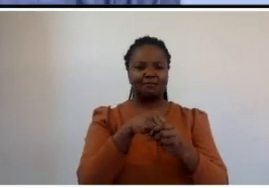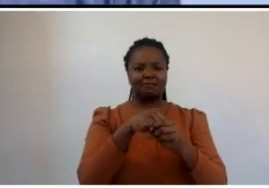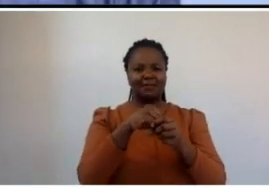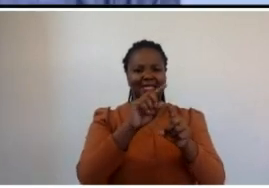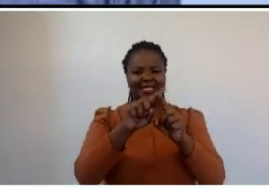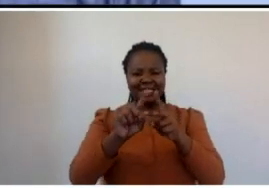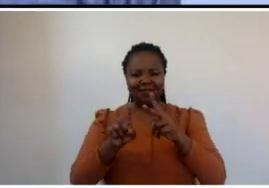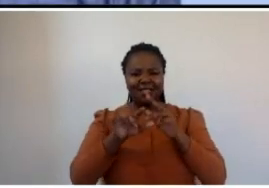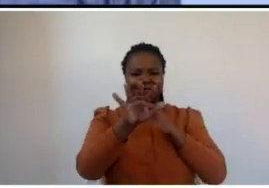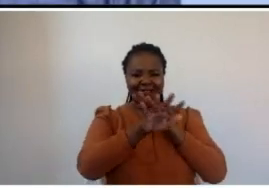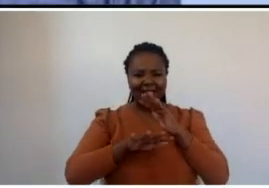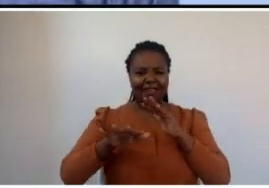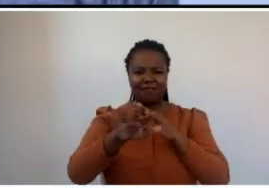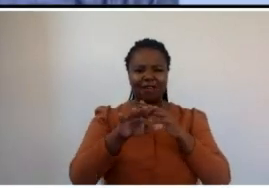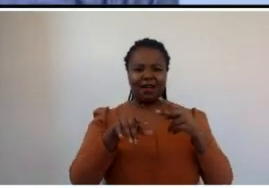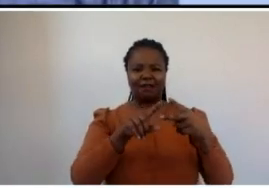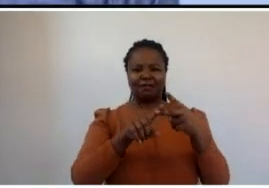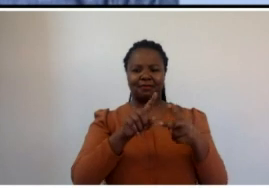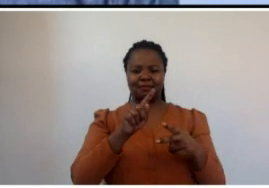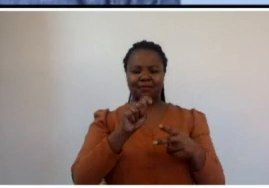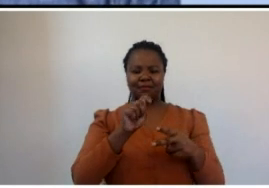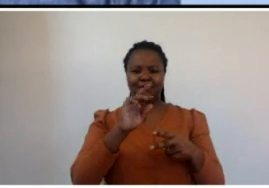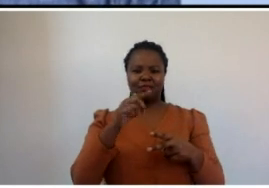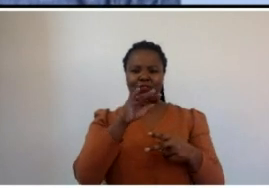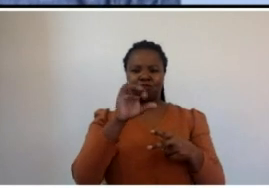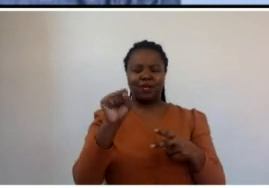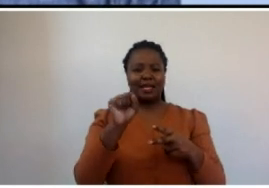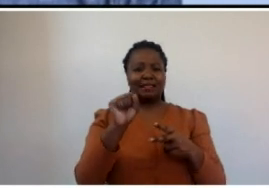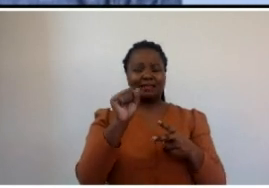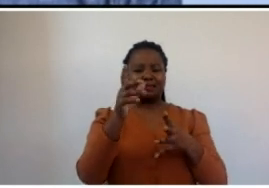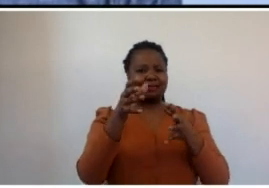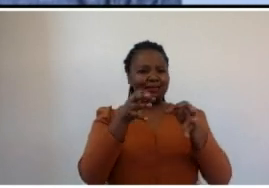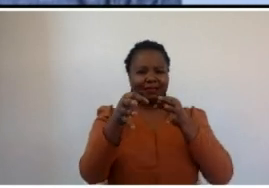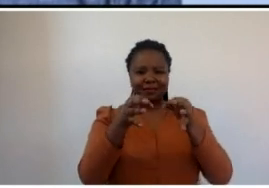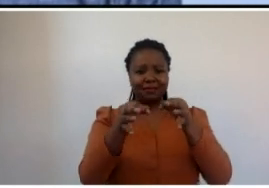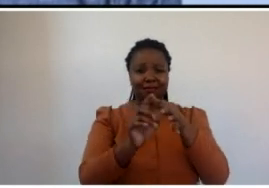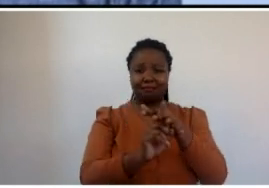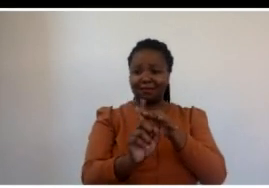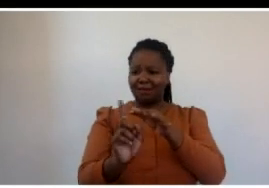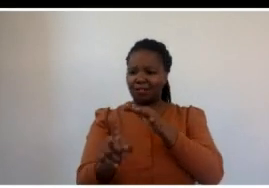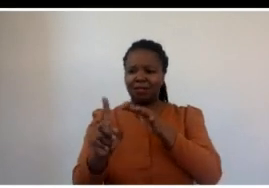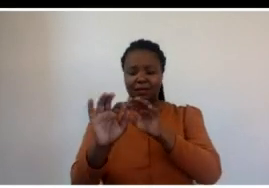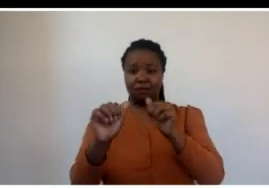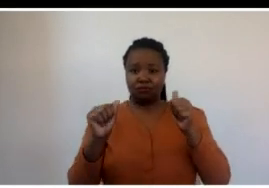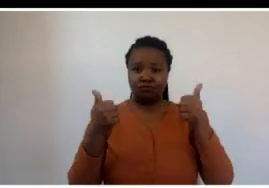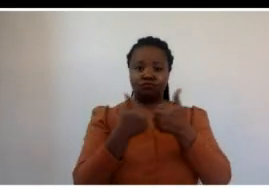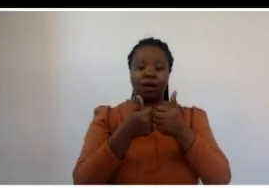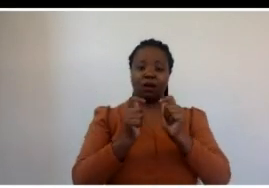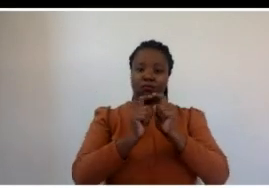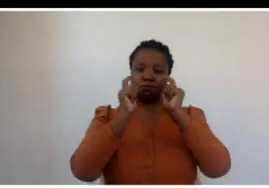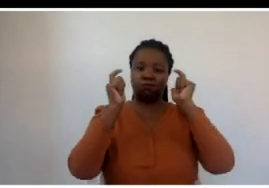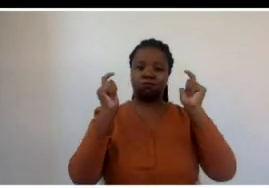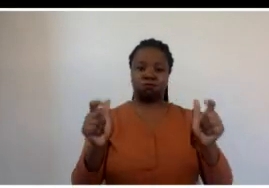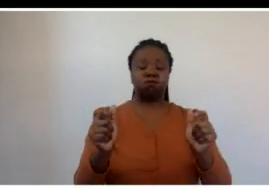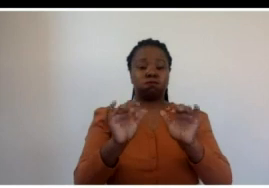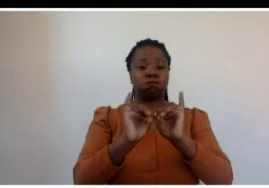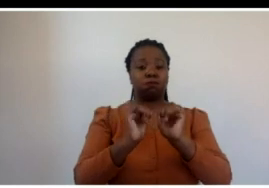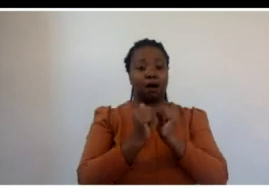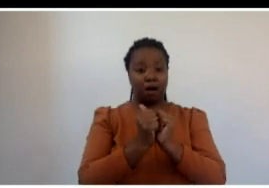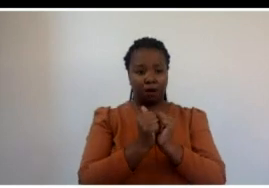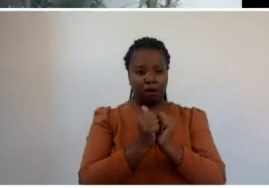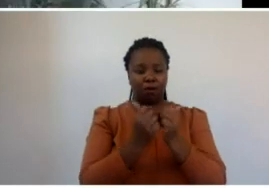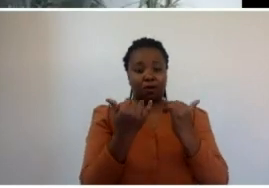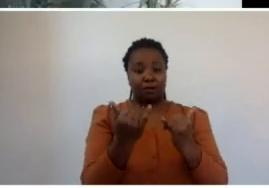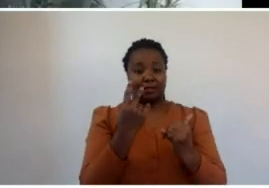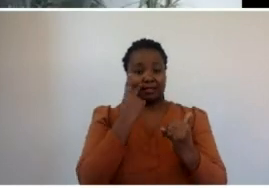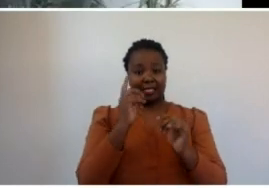about the wide array of challenges that refugees have faced, not just education. So, you know, as you've seen efforts as co-president of